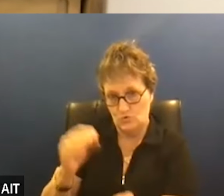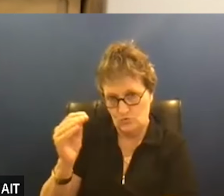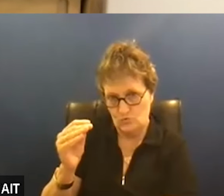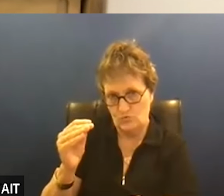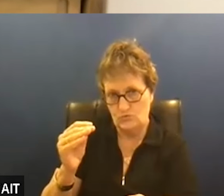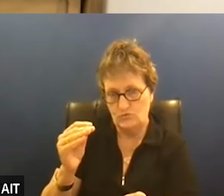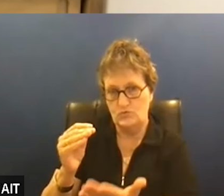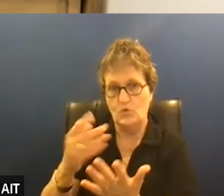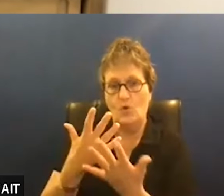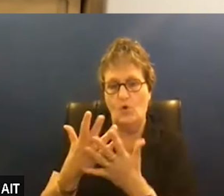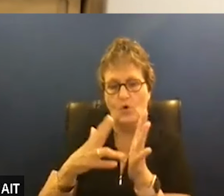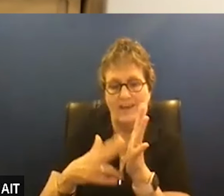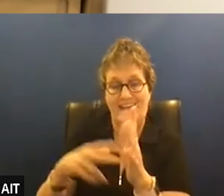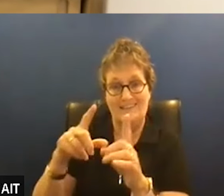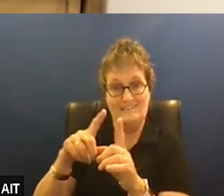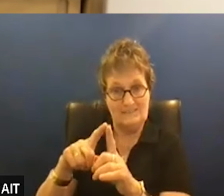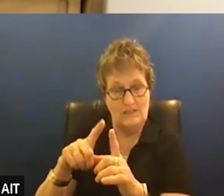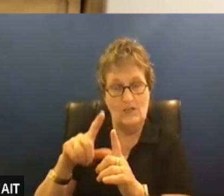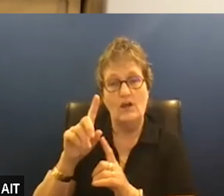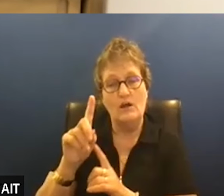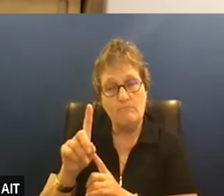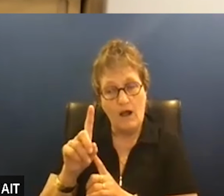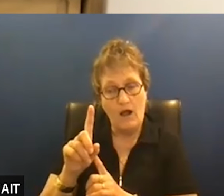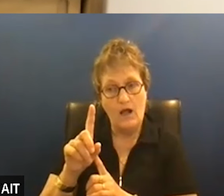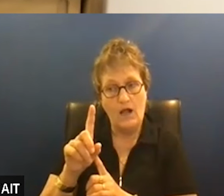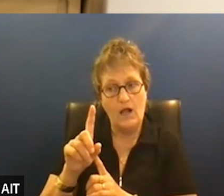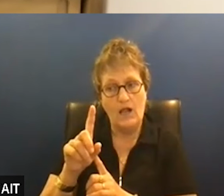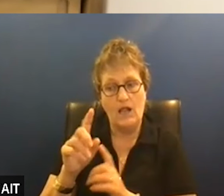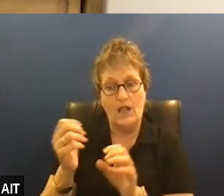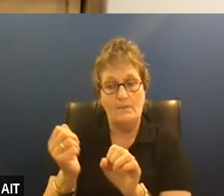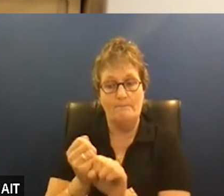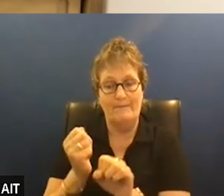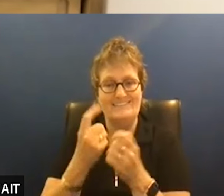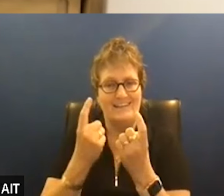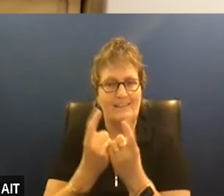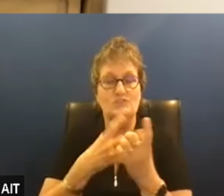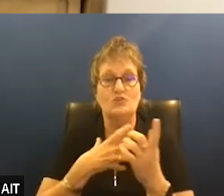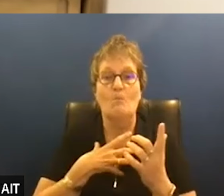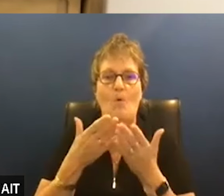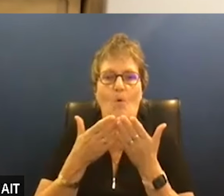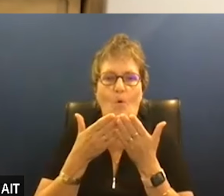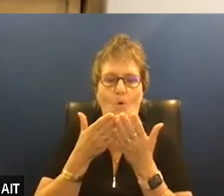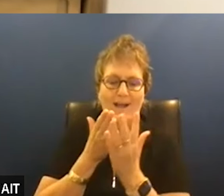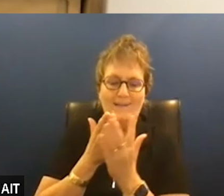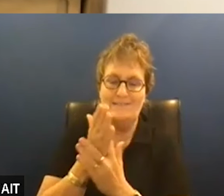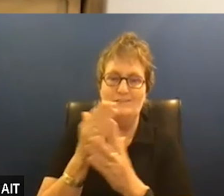just neurodiversity, it makes things more accessible for everybody.